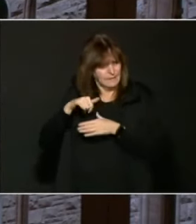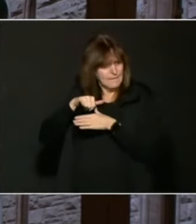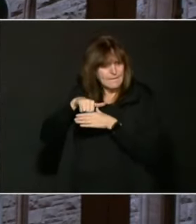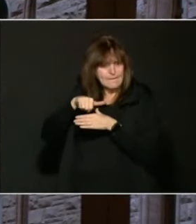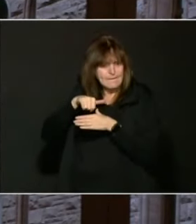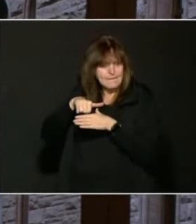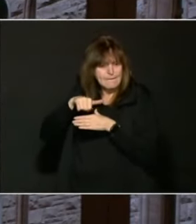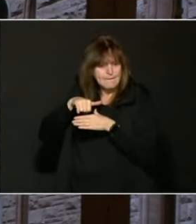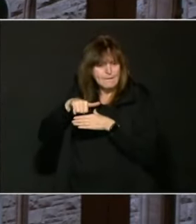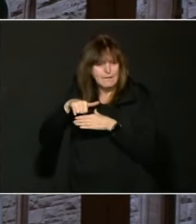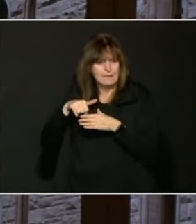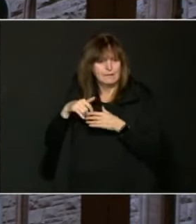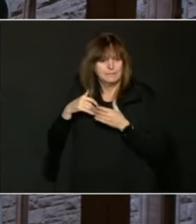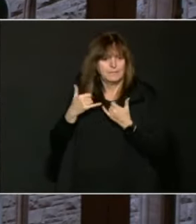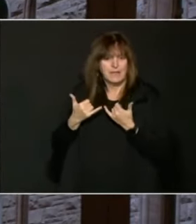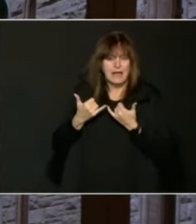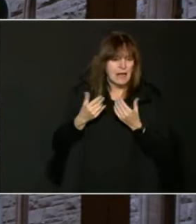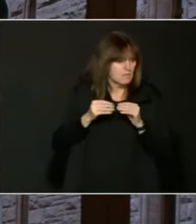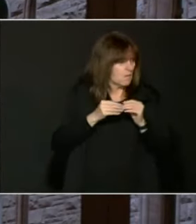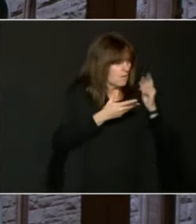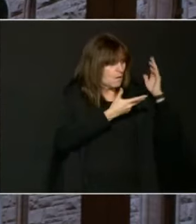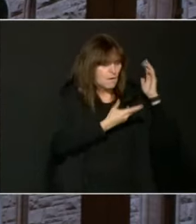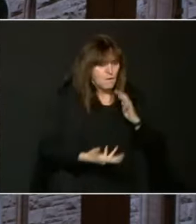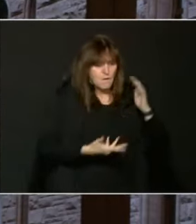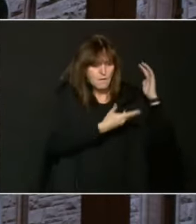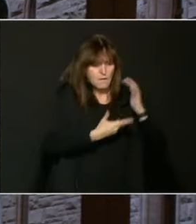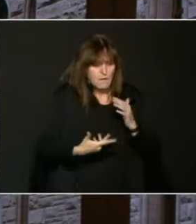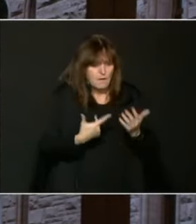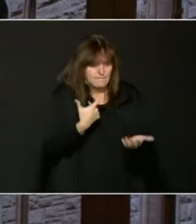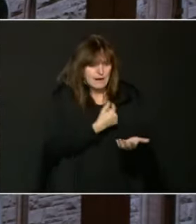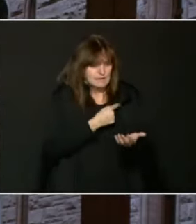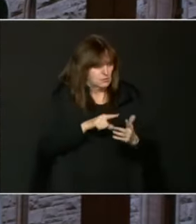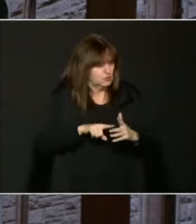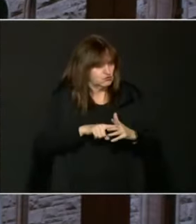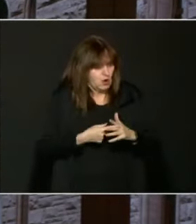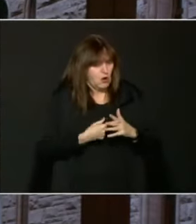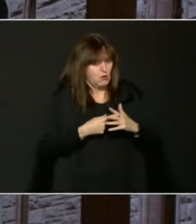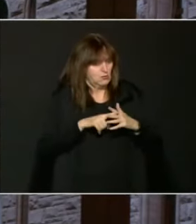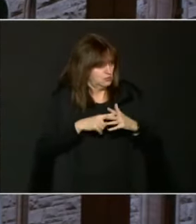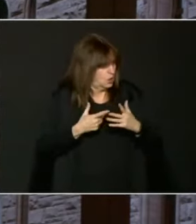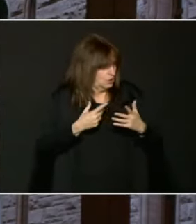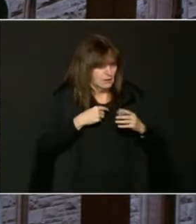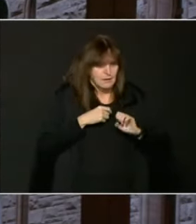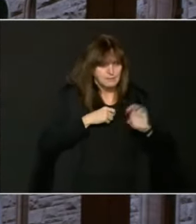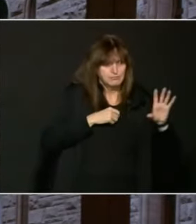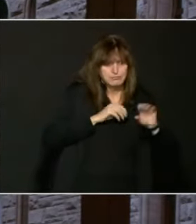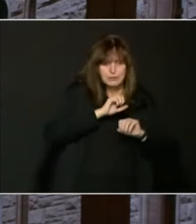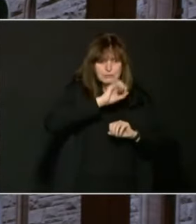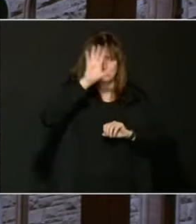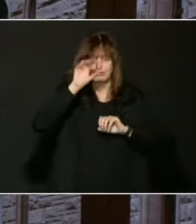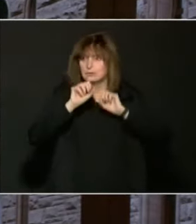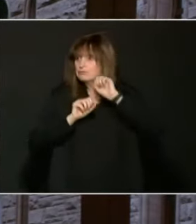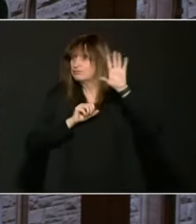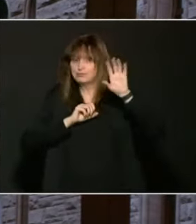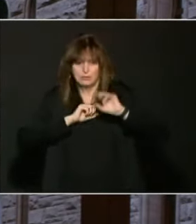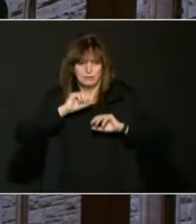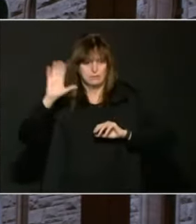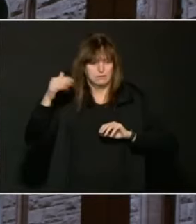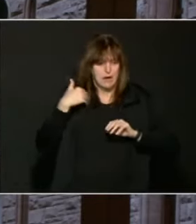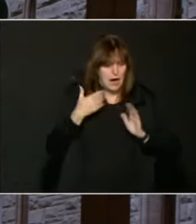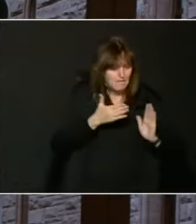arriving, we're now rolling out and we're starting to get looking at the next stages and how we're going to do that as we move